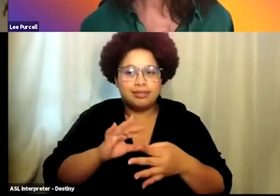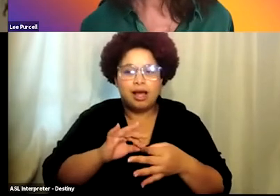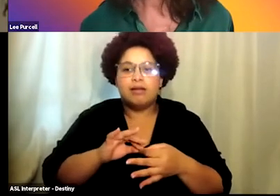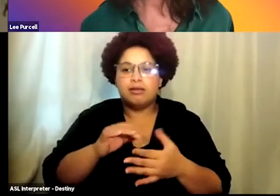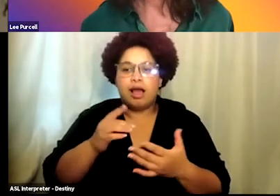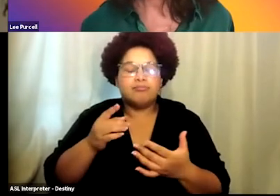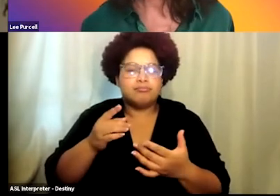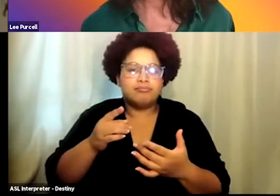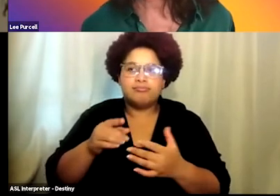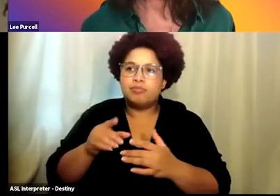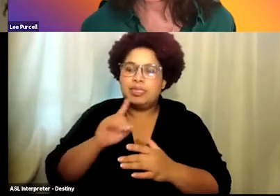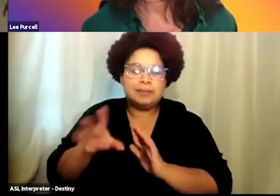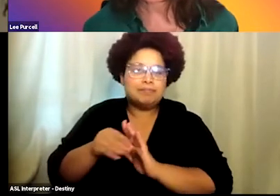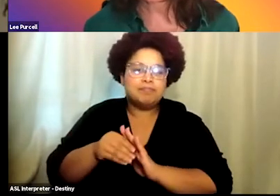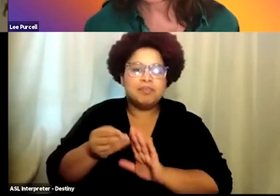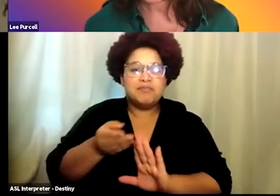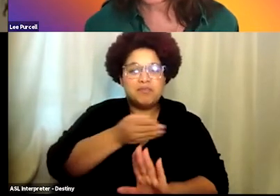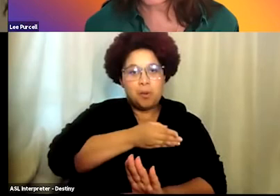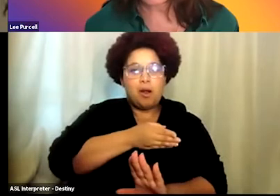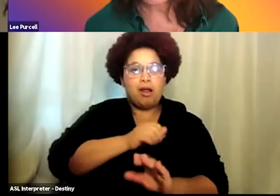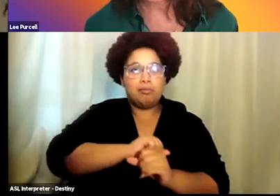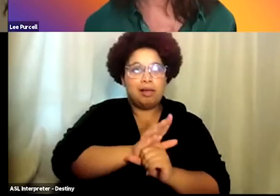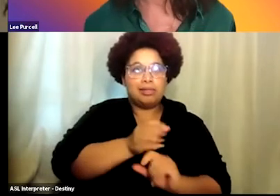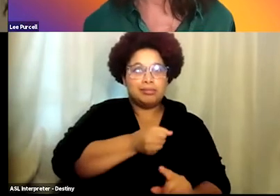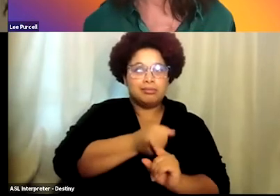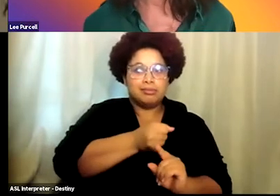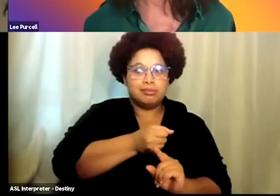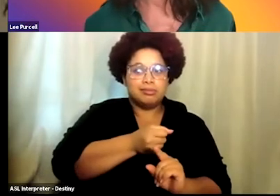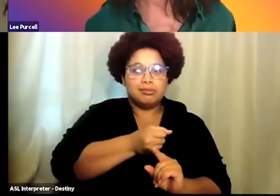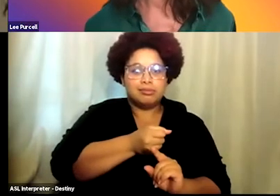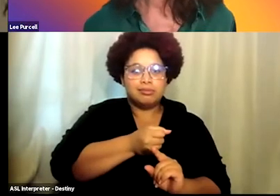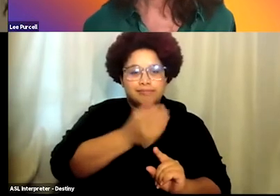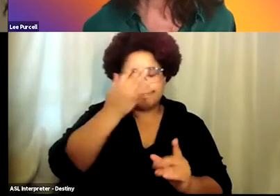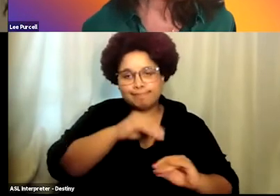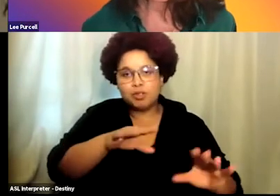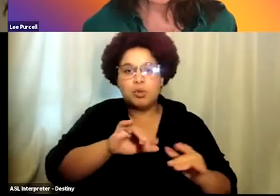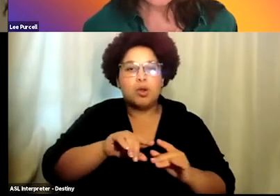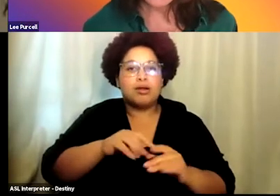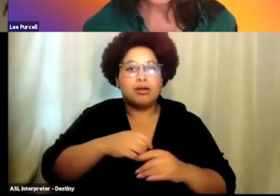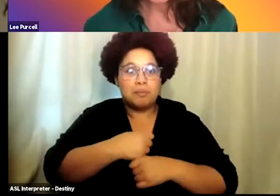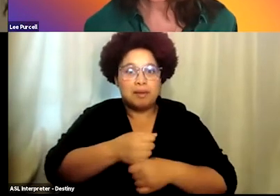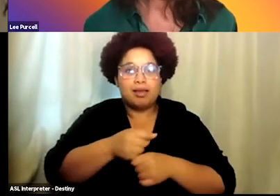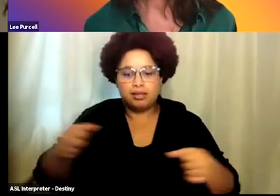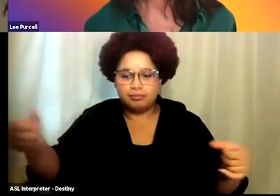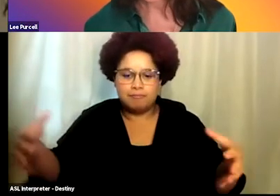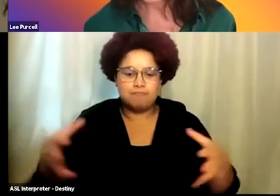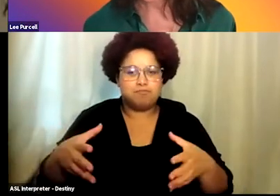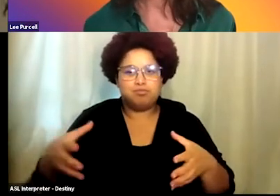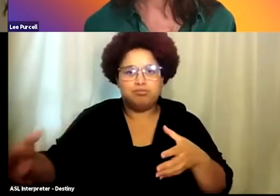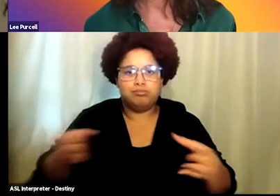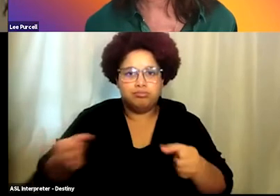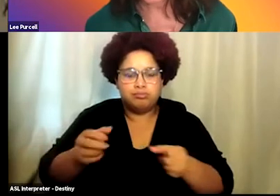pandemic, like Jackie said, we were forming a consortium, and even before that,